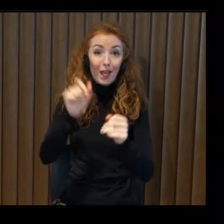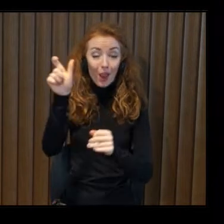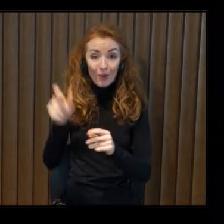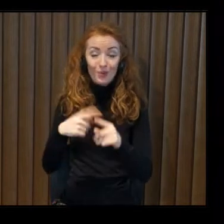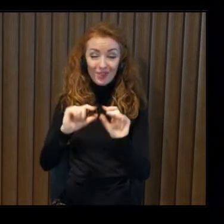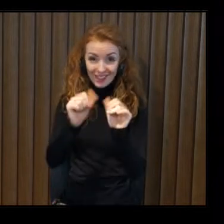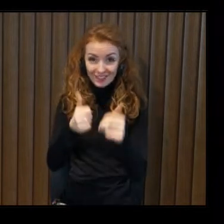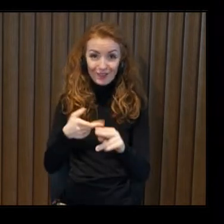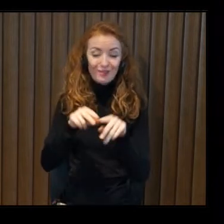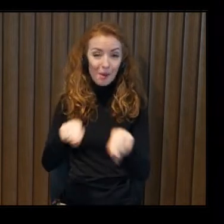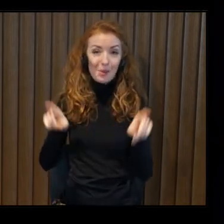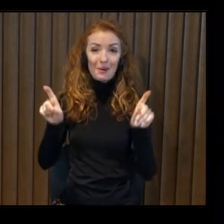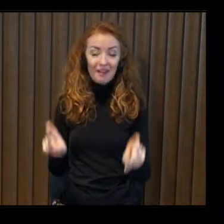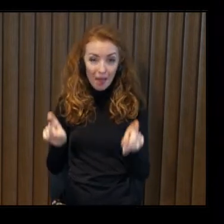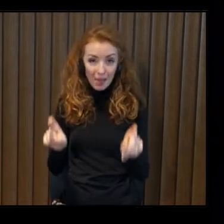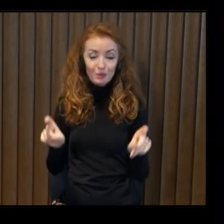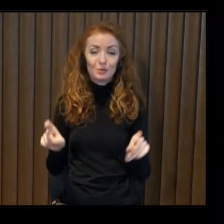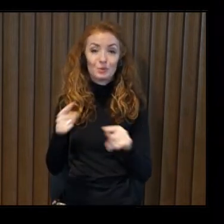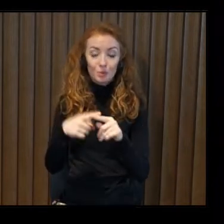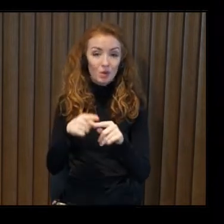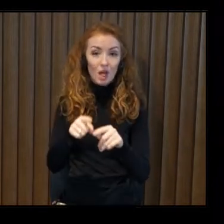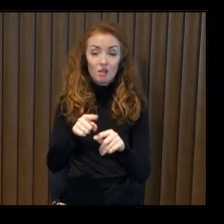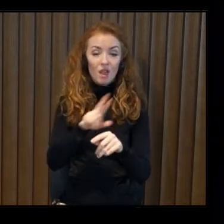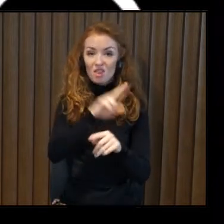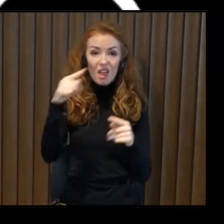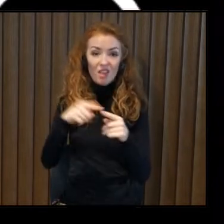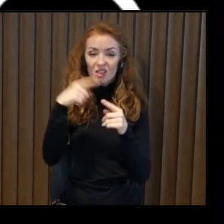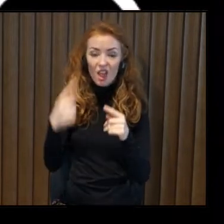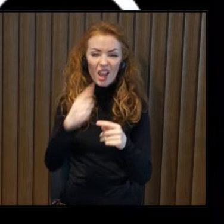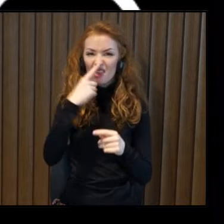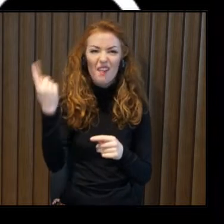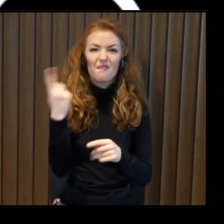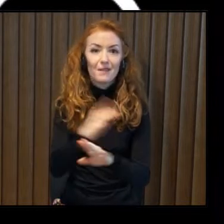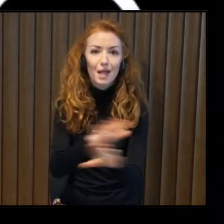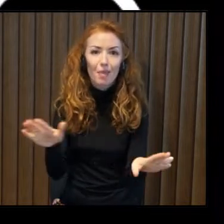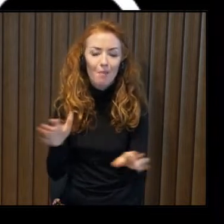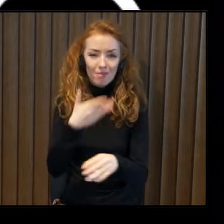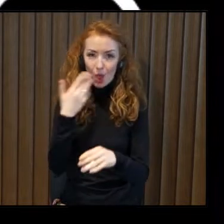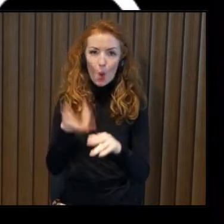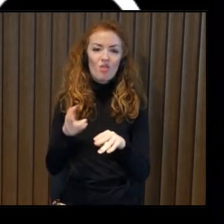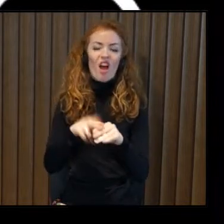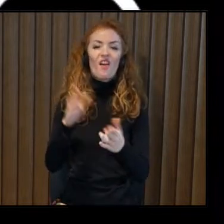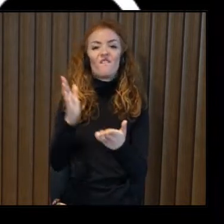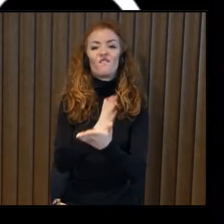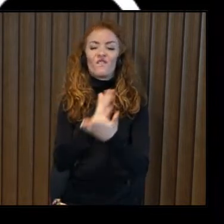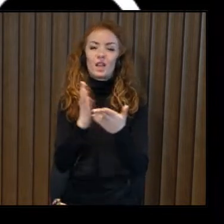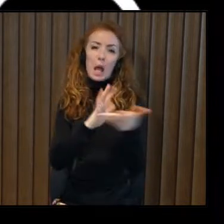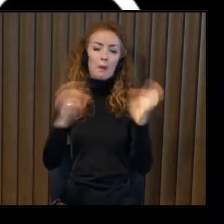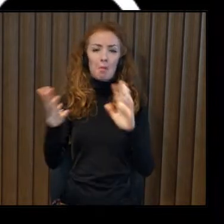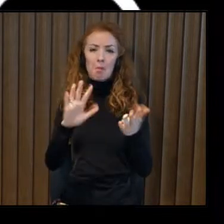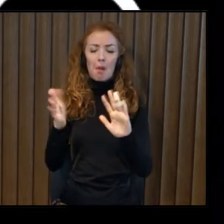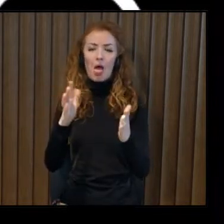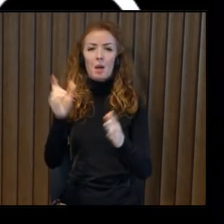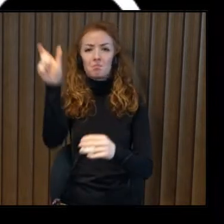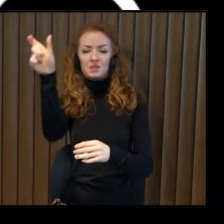It did not work for anyone. The average person doesn't exist. So what we've done in the recent years